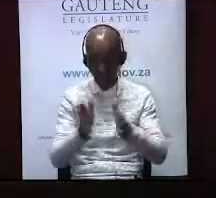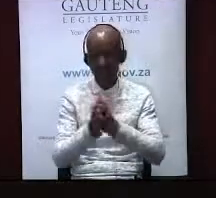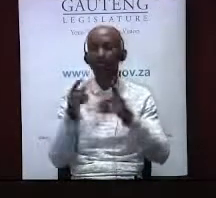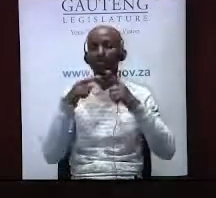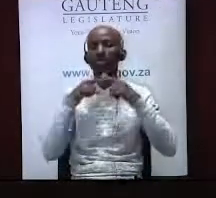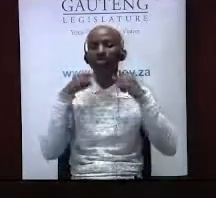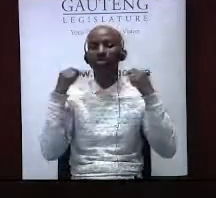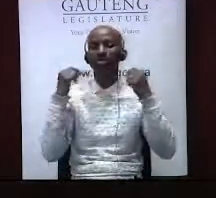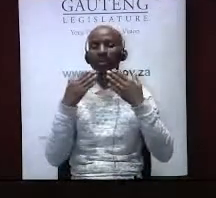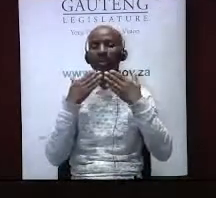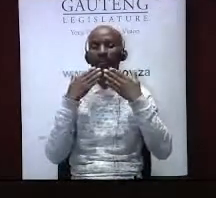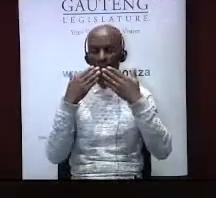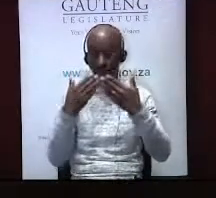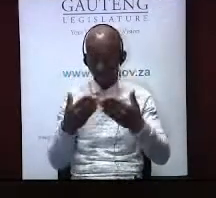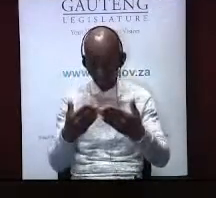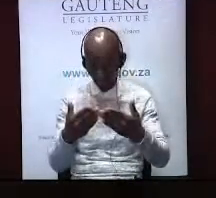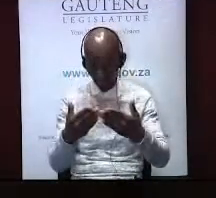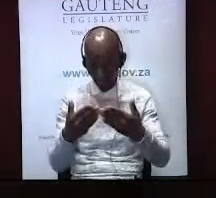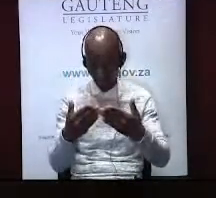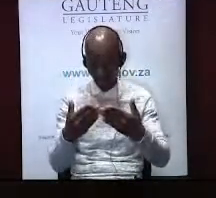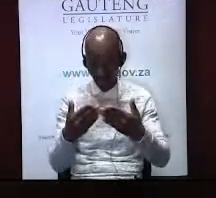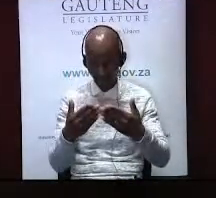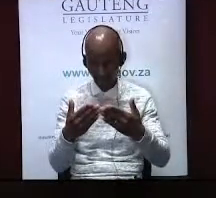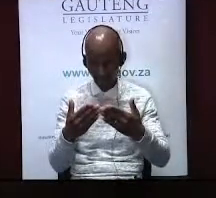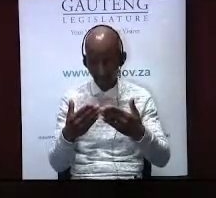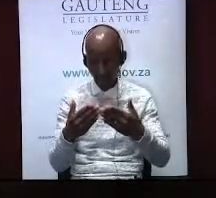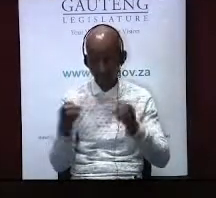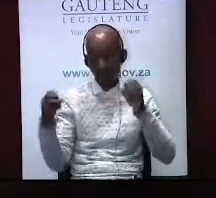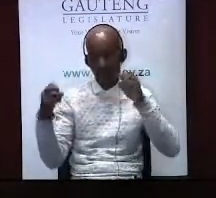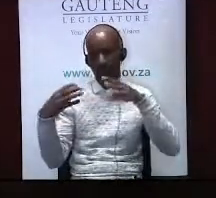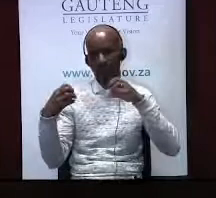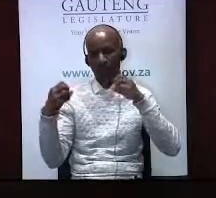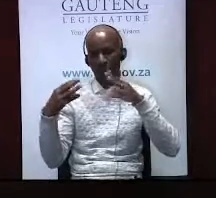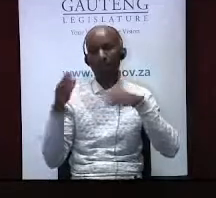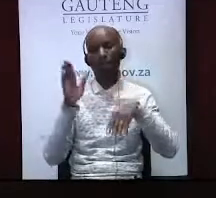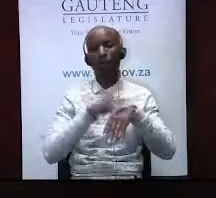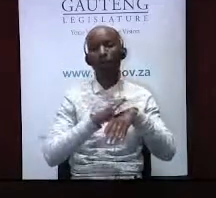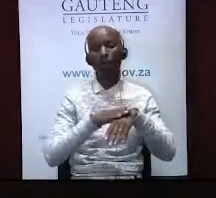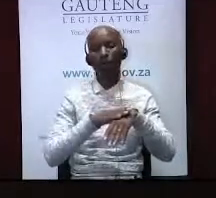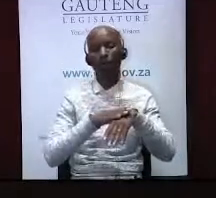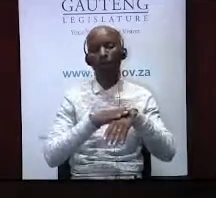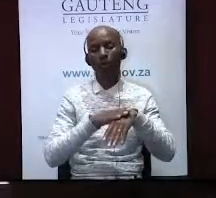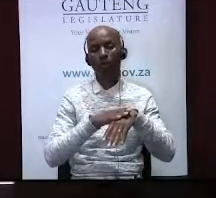apostle, thank you so much for your feedback. Moreover,